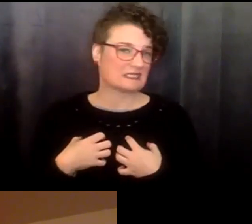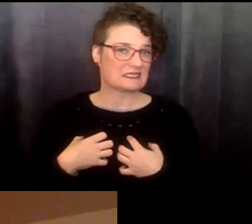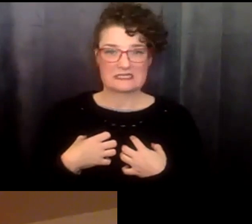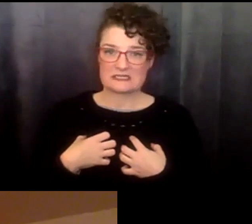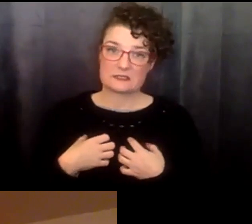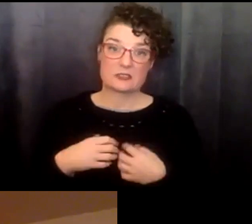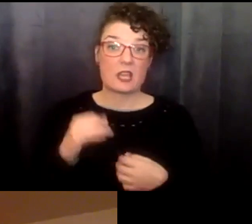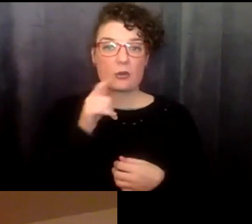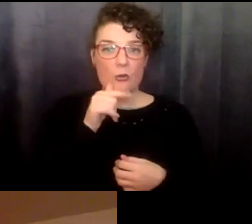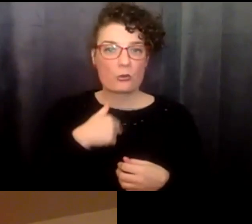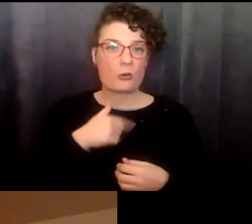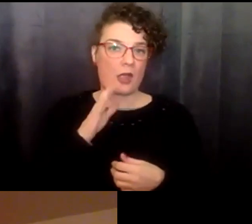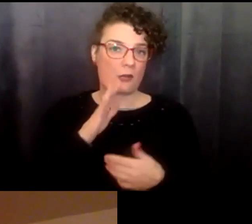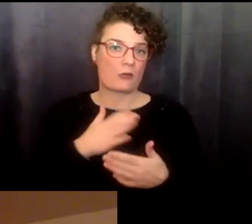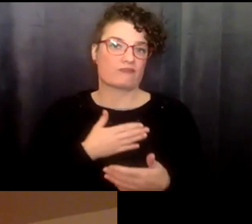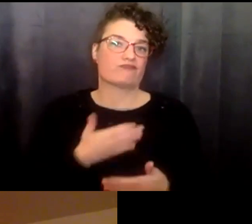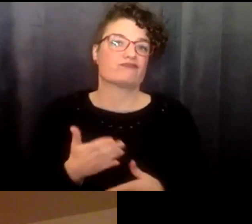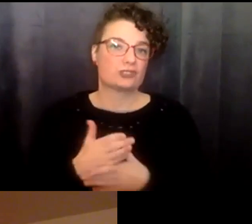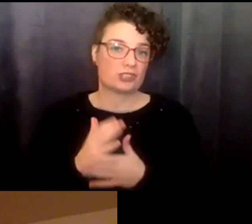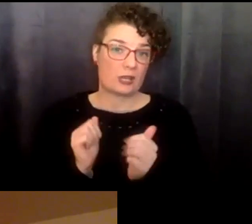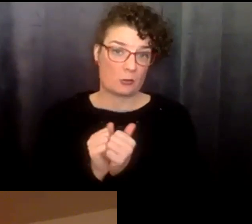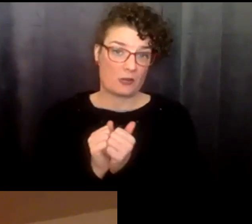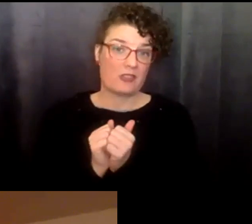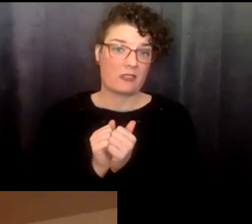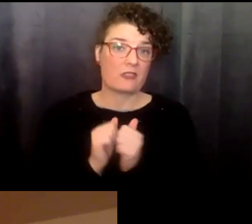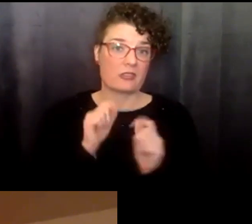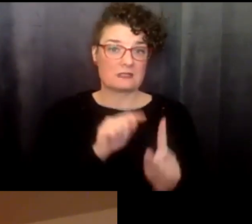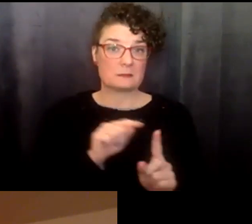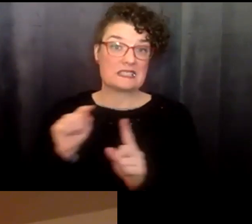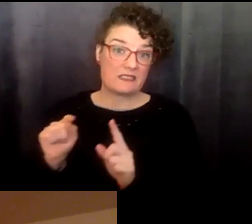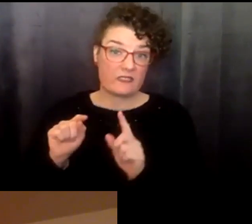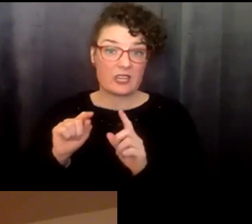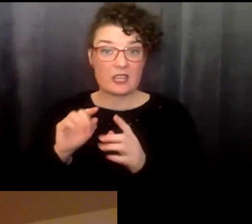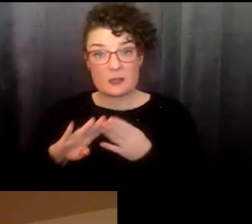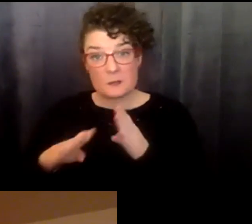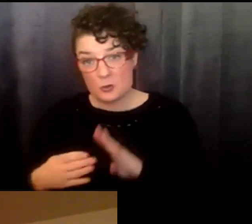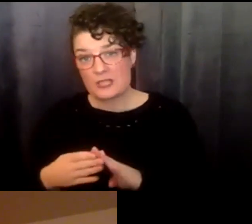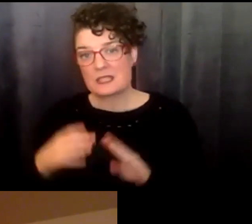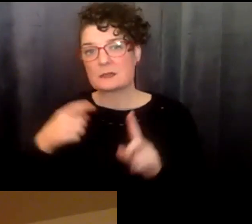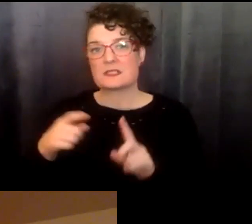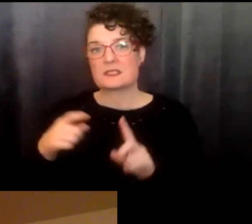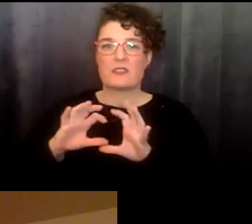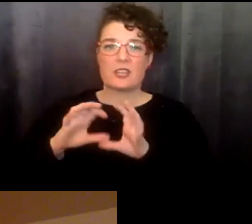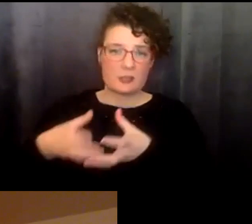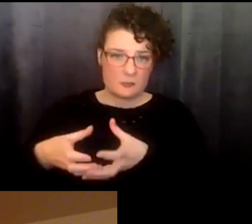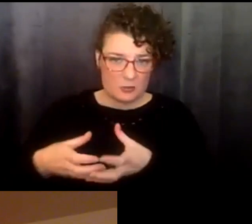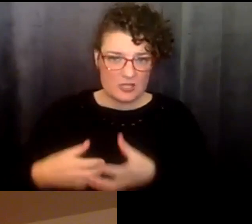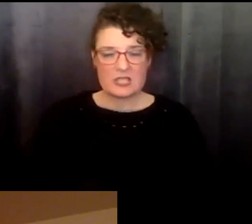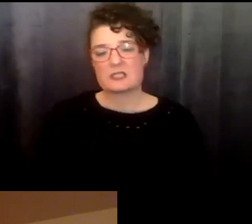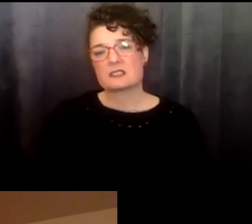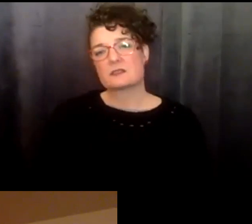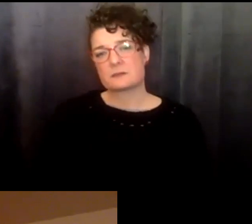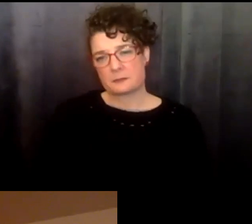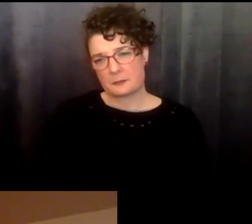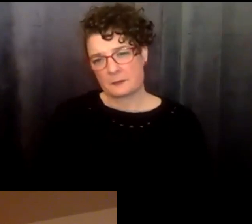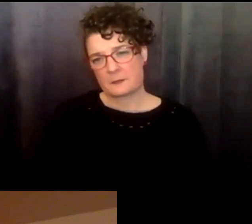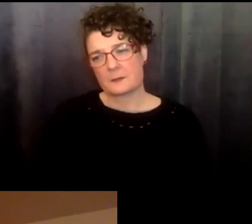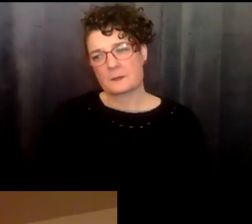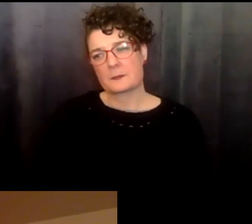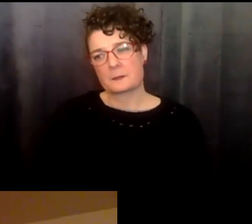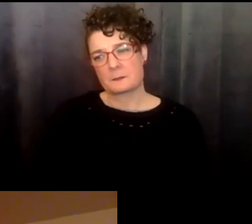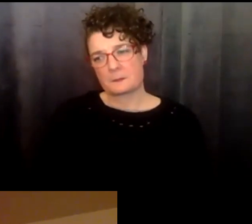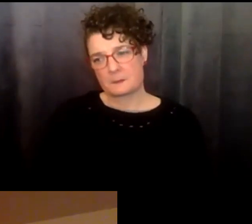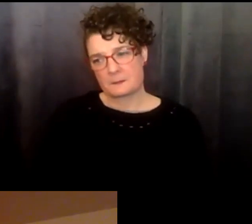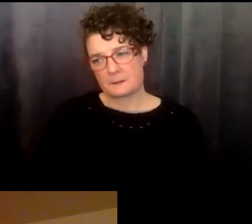I choose to share them with in specific circles, in specific communities. But I think at some